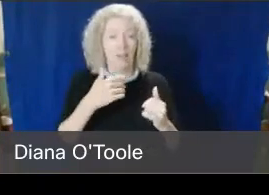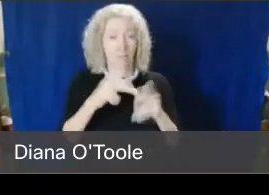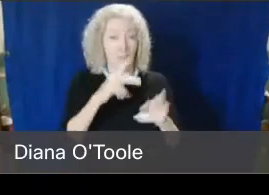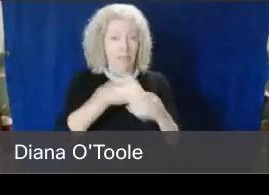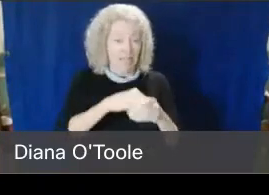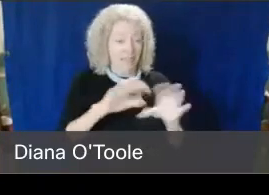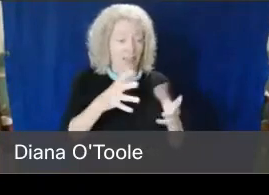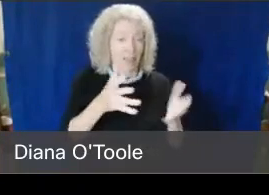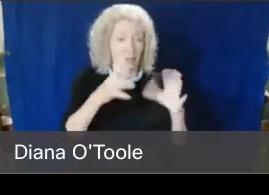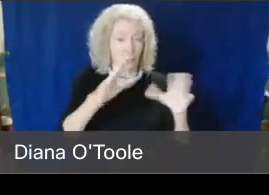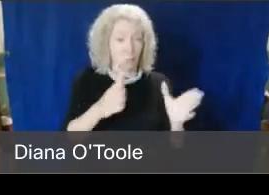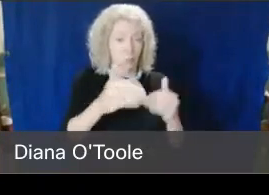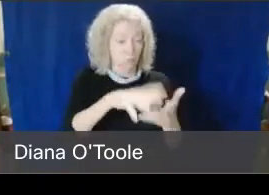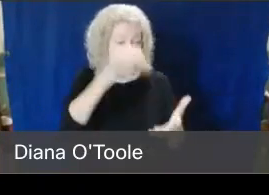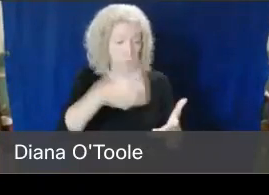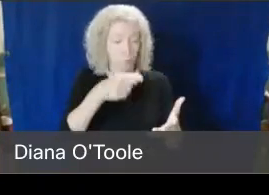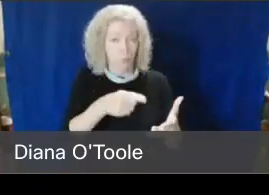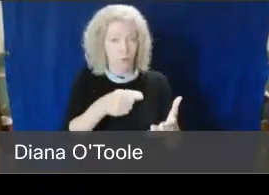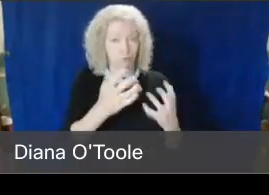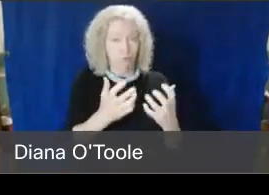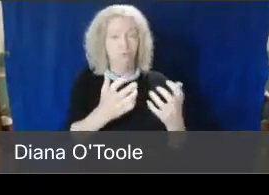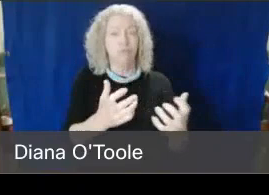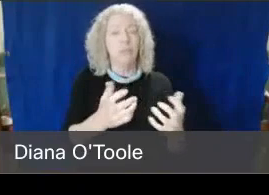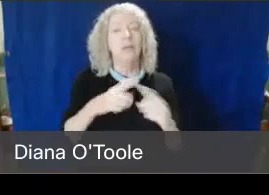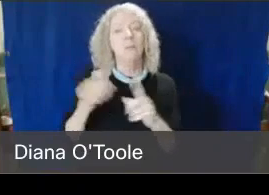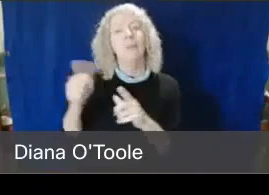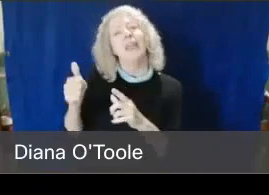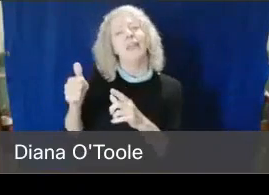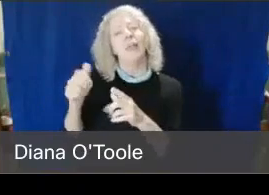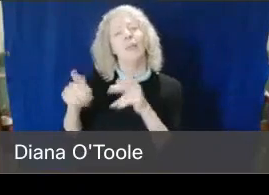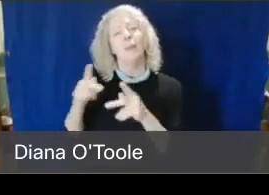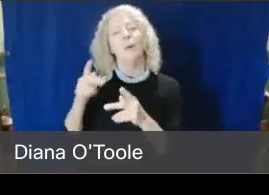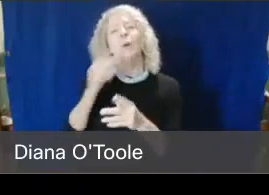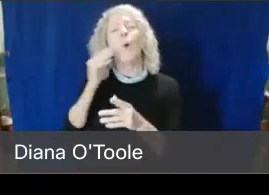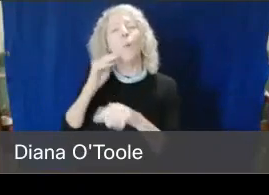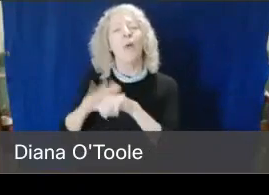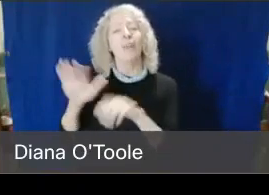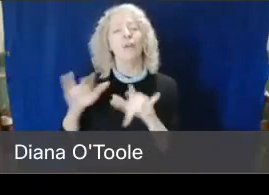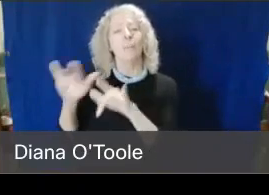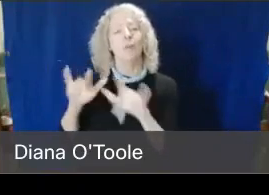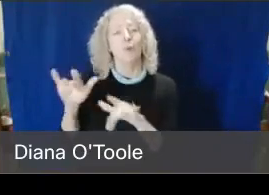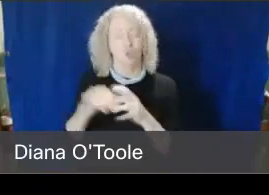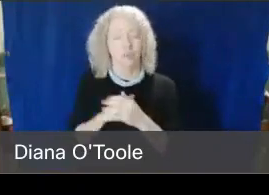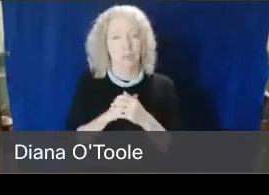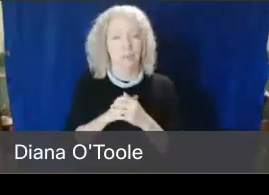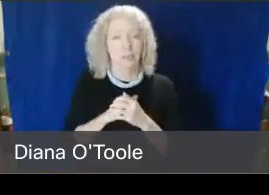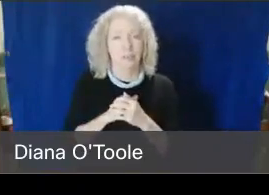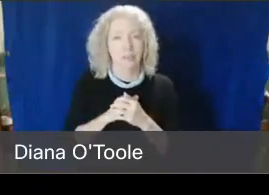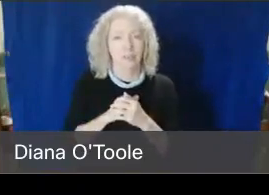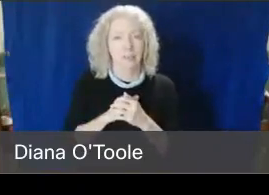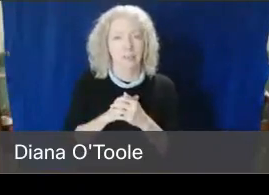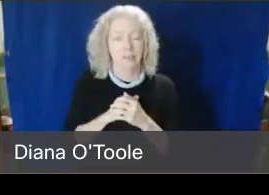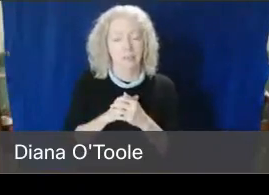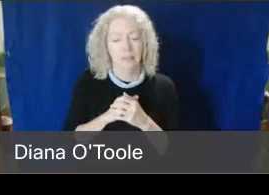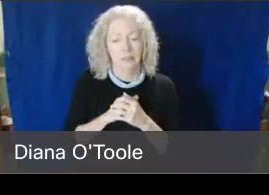home on their computers, not gathered together in another classroom. I can imagine this being something that is part of